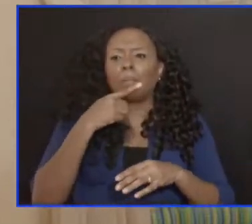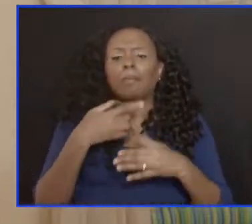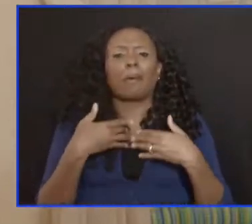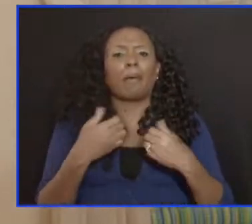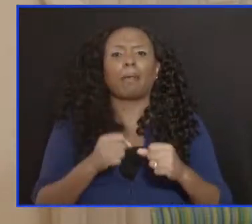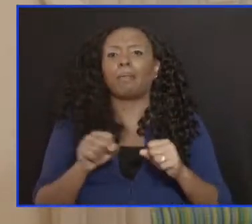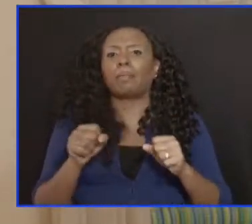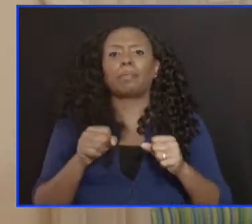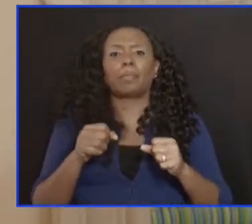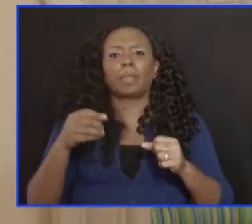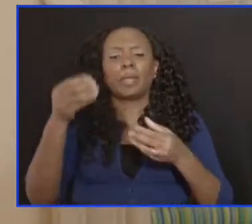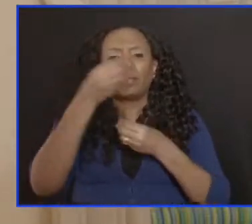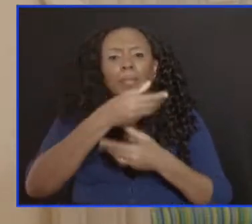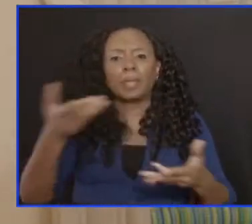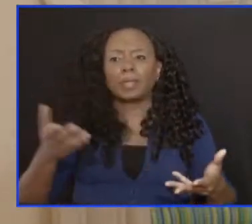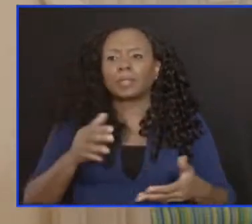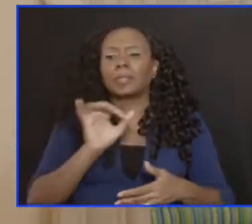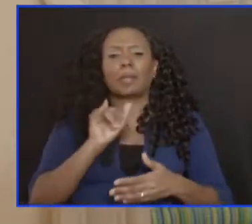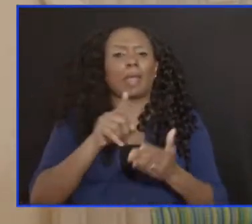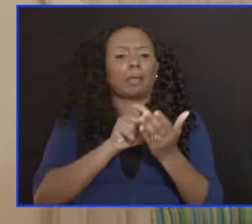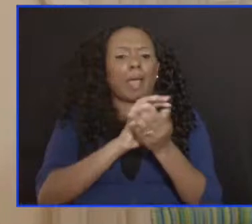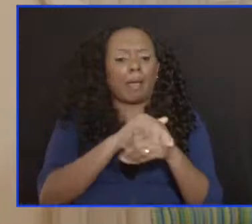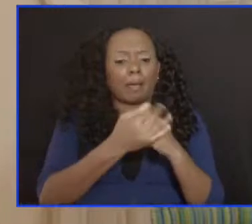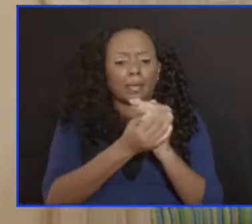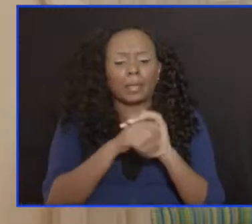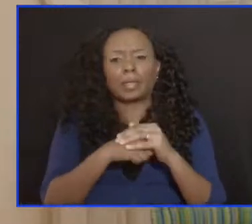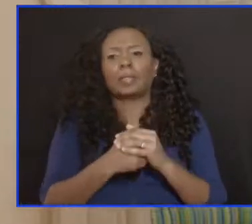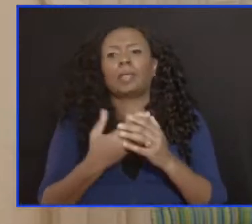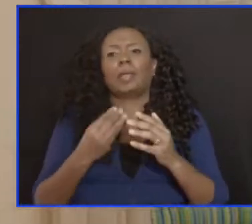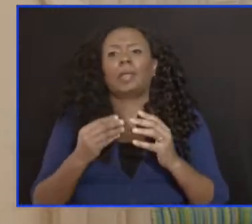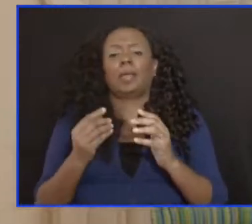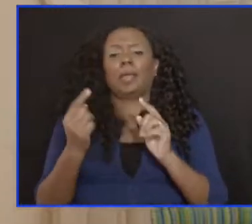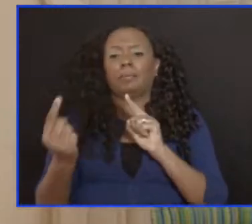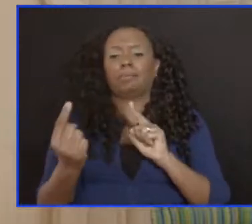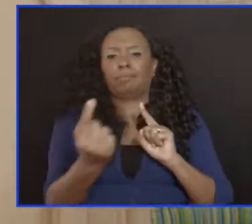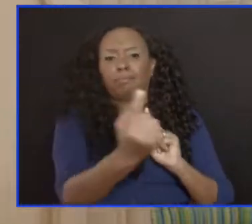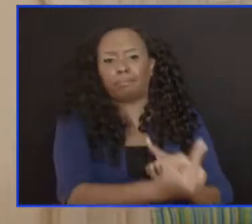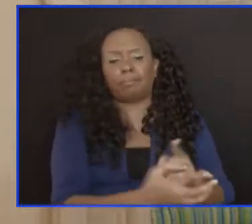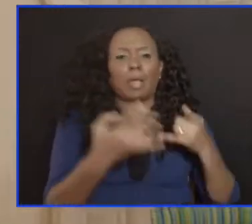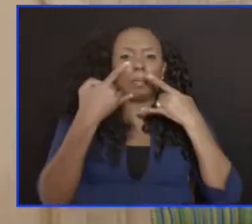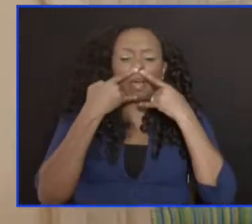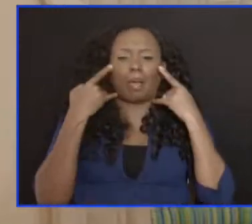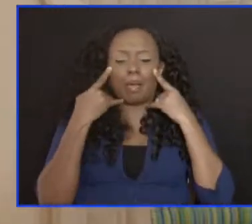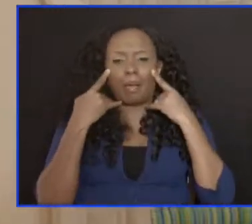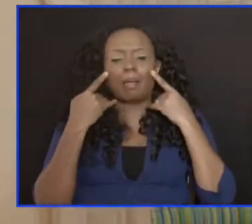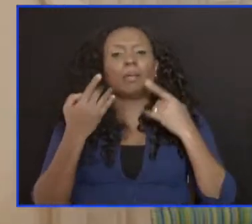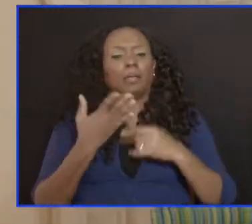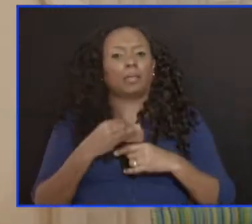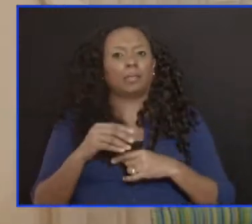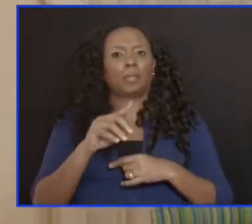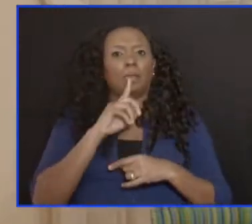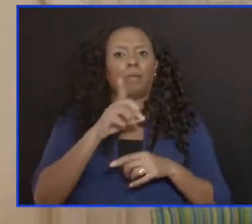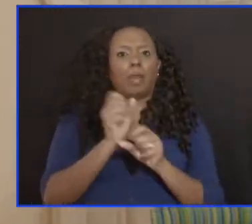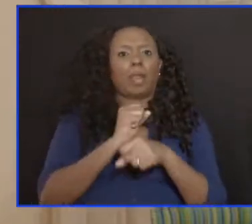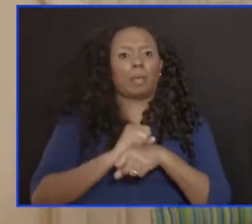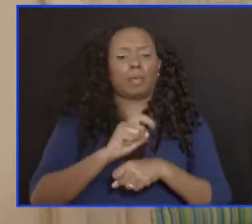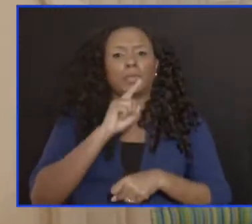non-pharmaceutical interventions, to be able to continue to mitigate and stamp out this